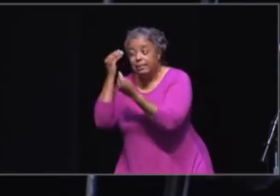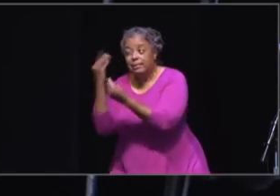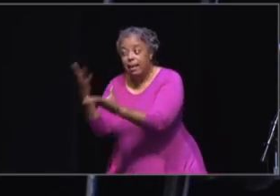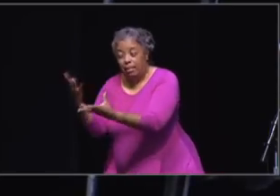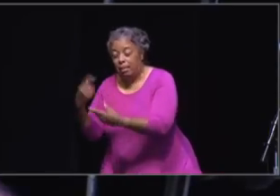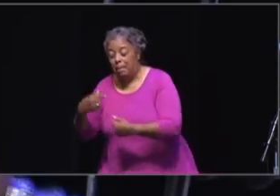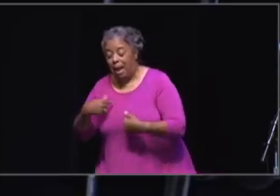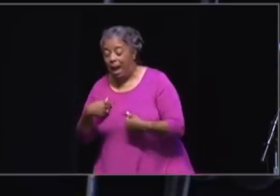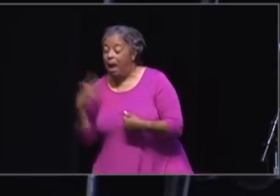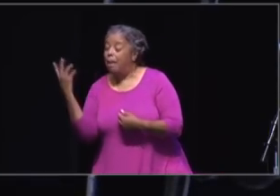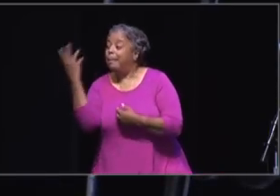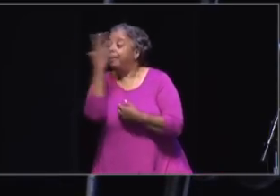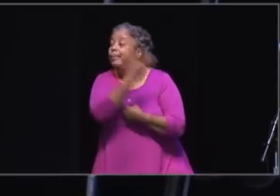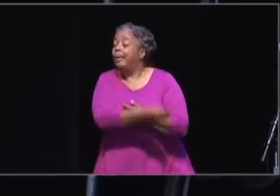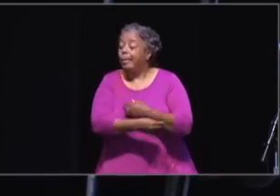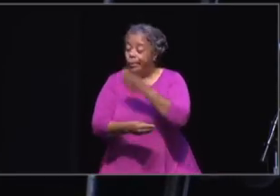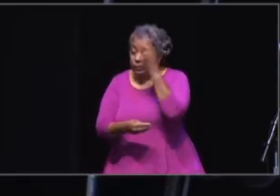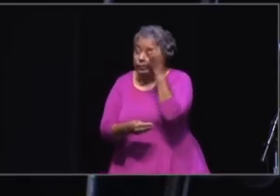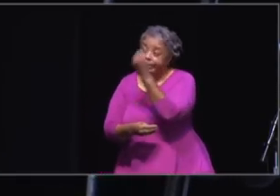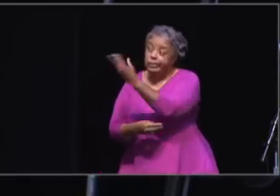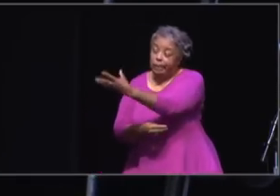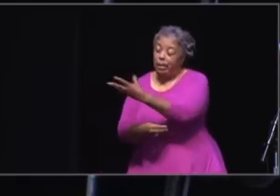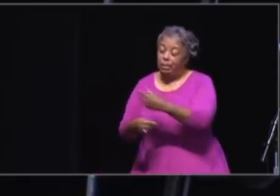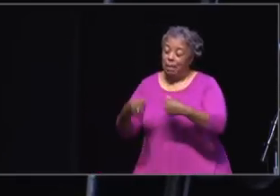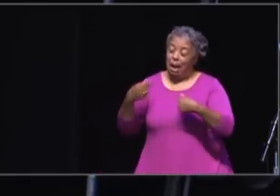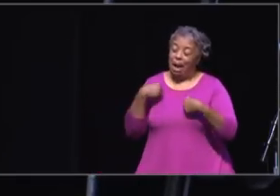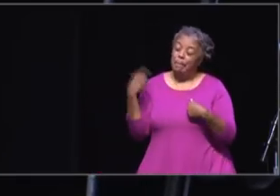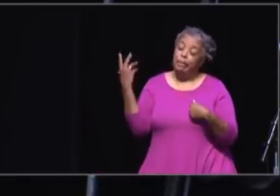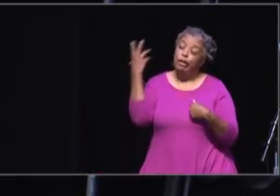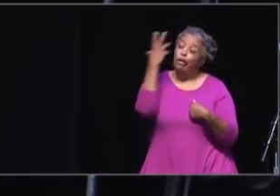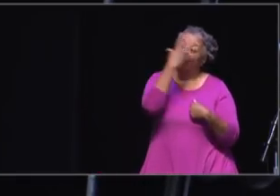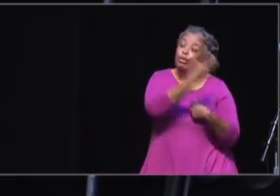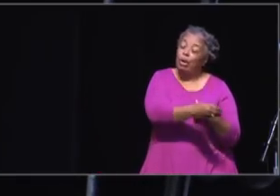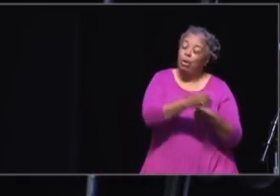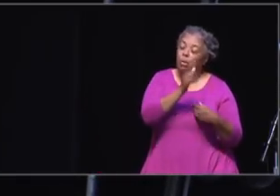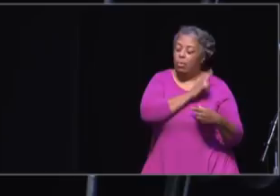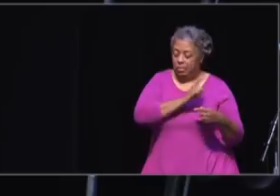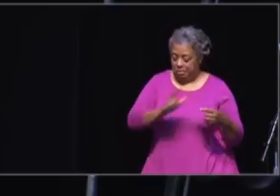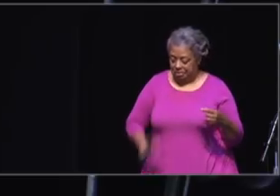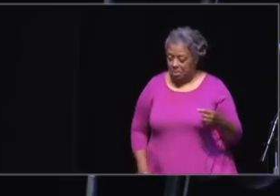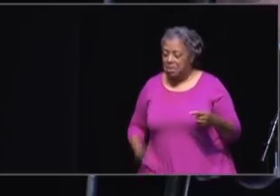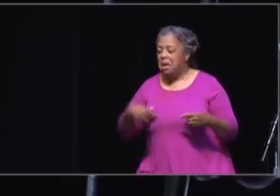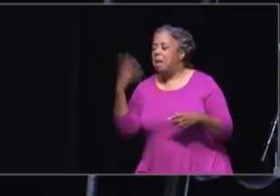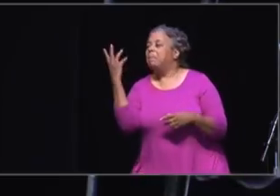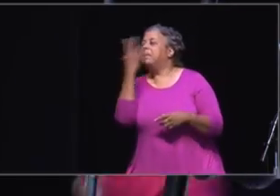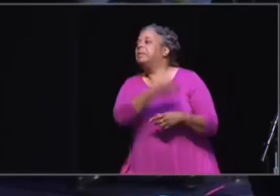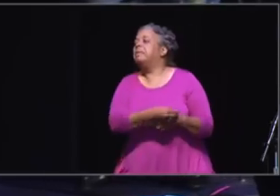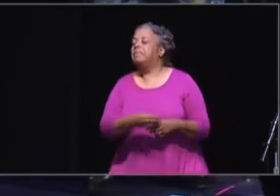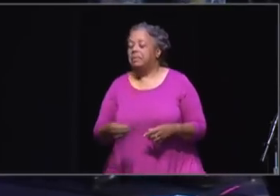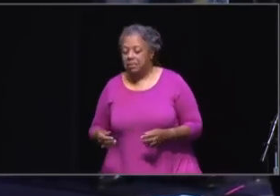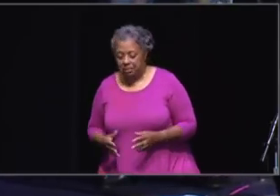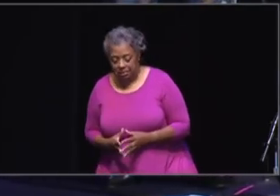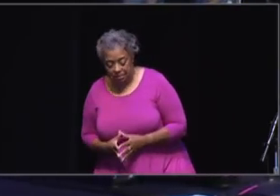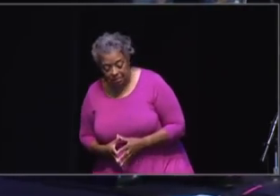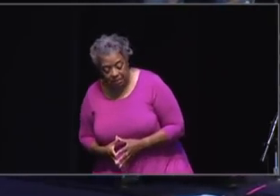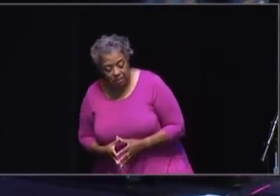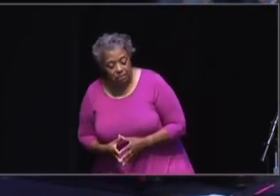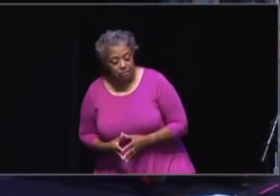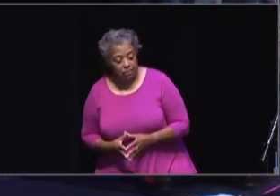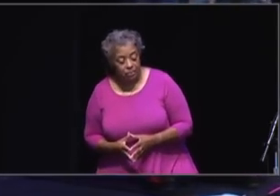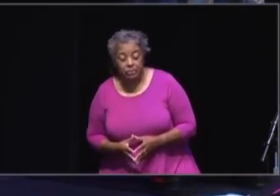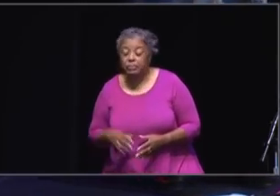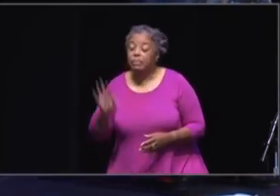captain, tell him I'm gone, Lord, Lord, tell him I'm gone. Ha! If